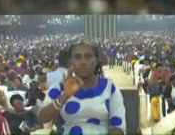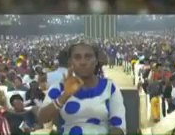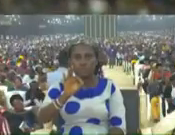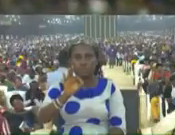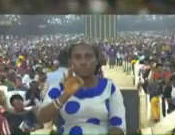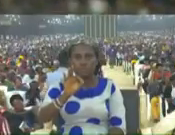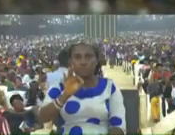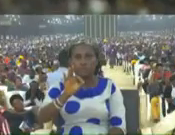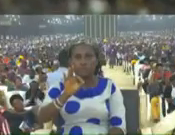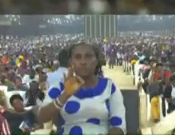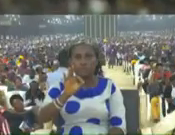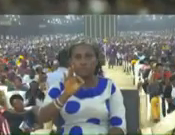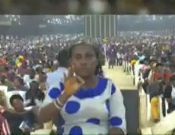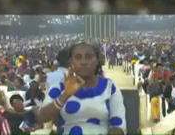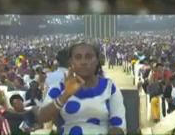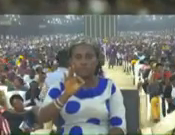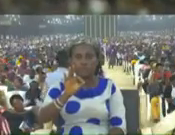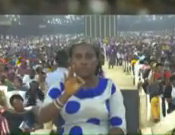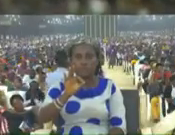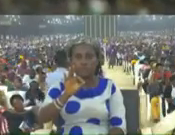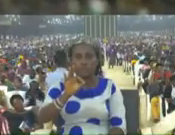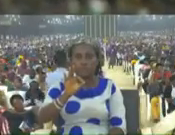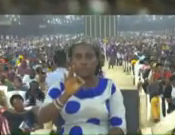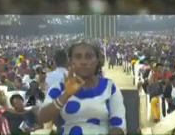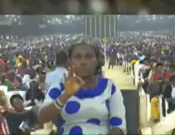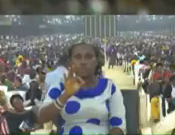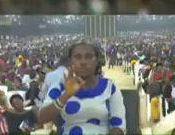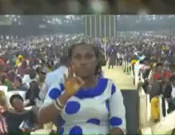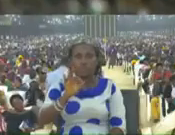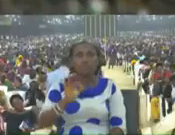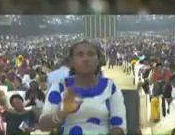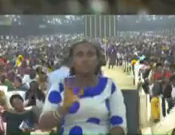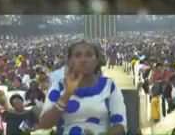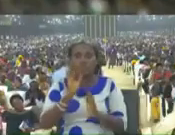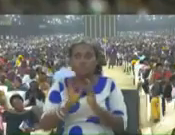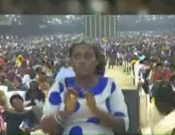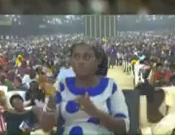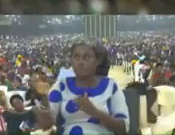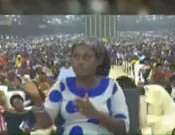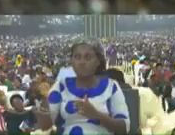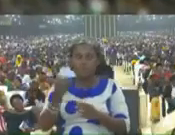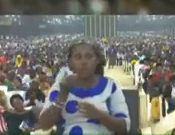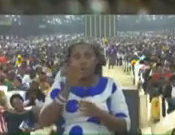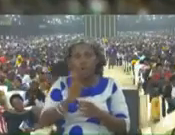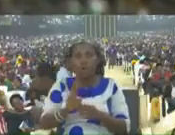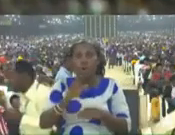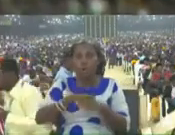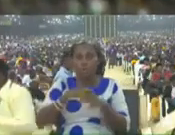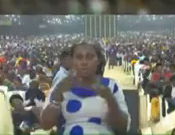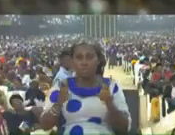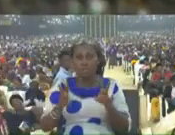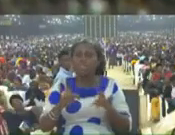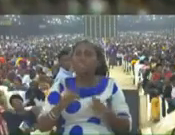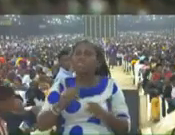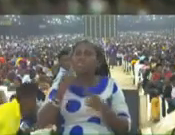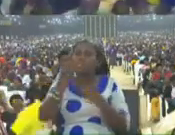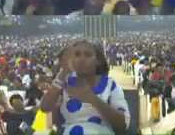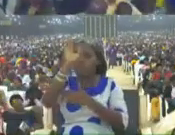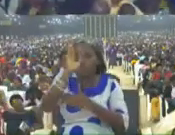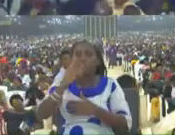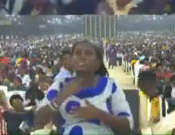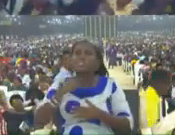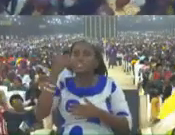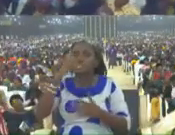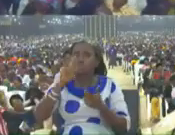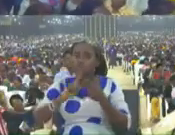on the way, cry unto the Lord now. Ask him to please save your soul and let his blood wash